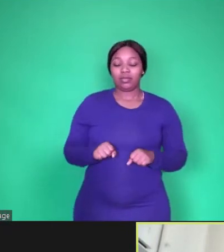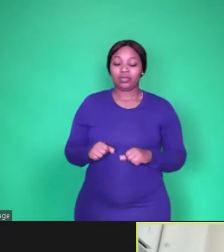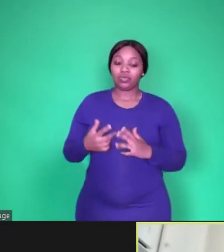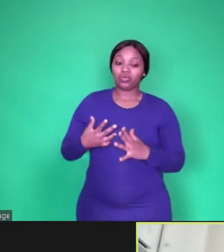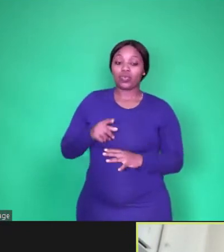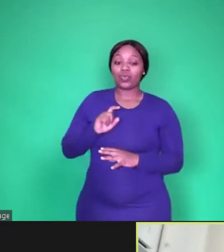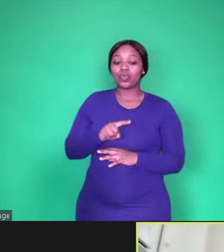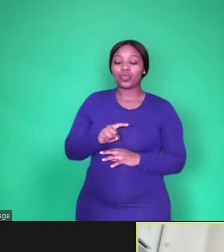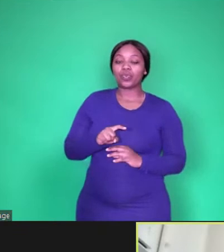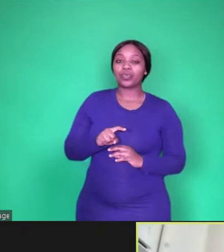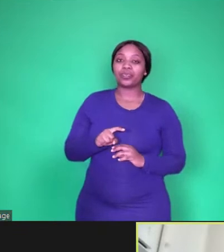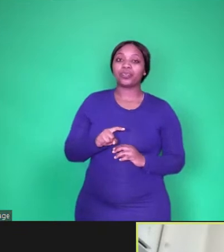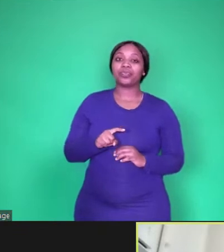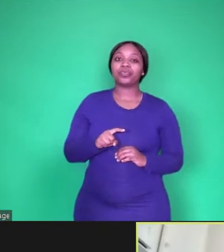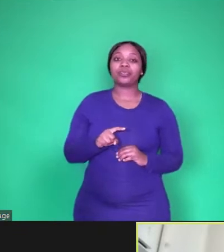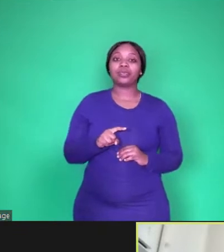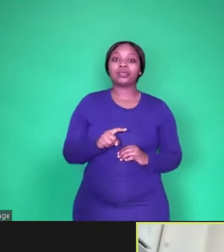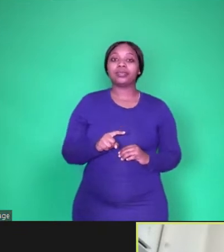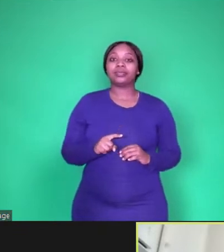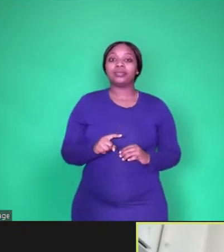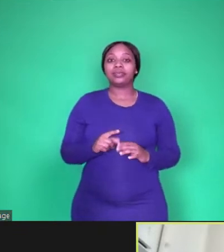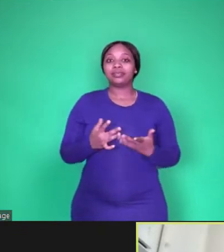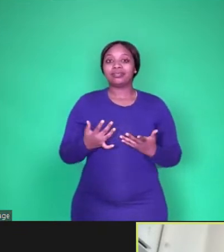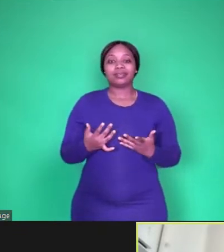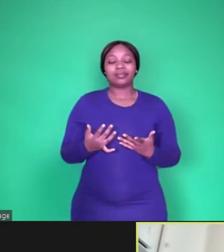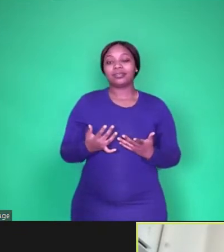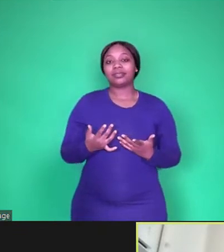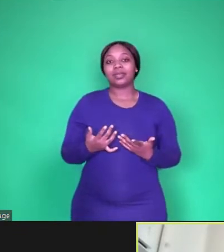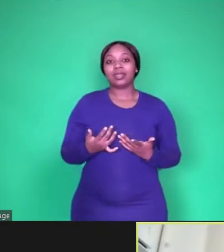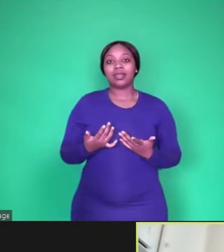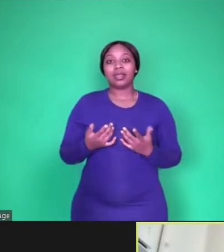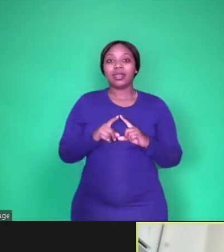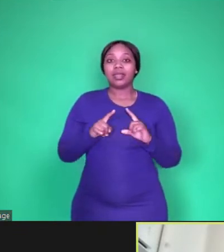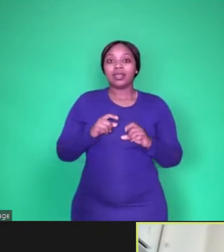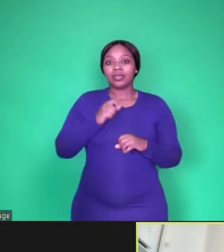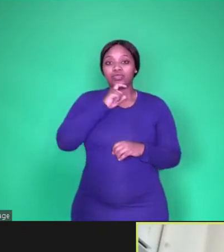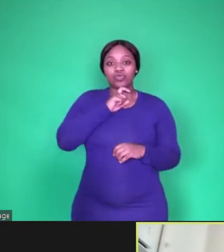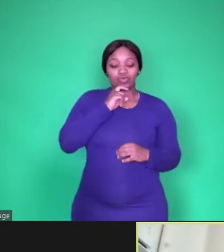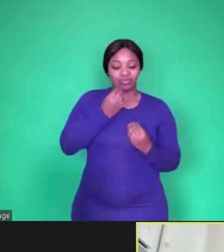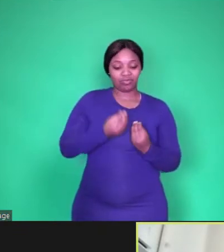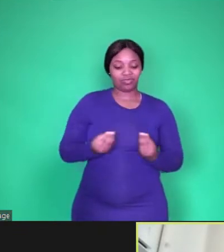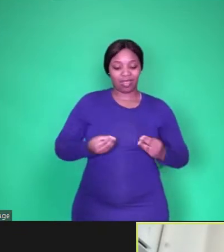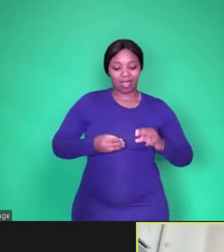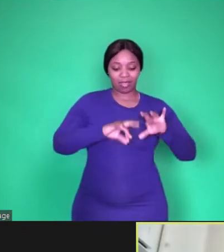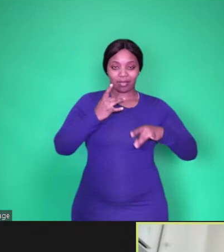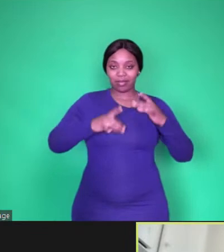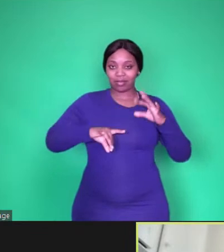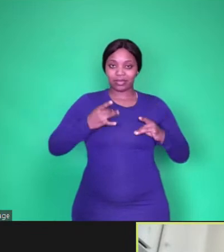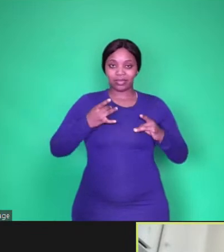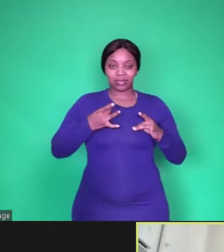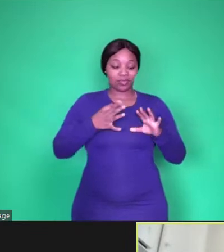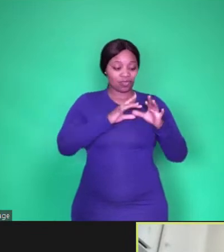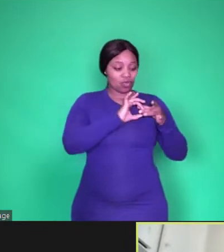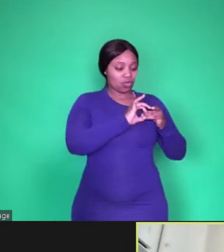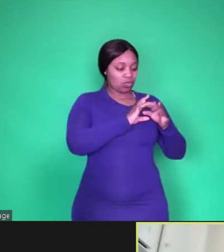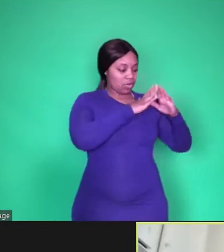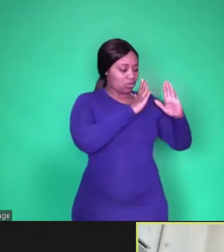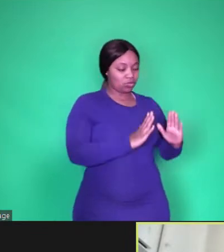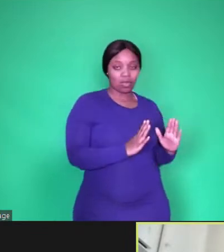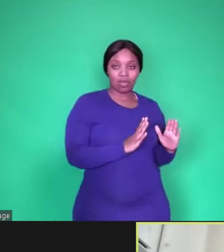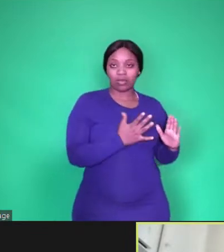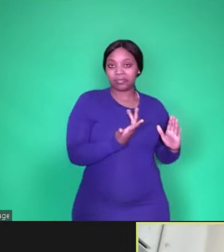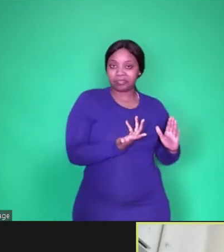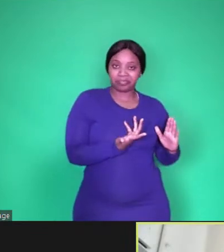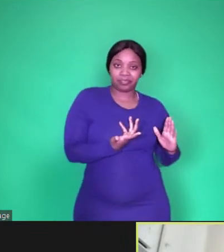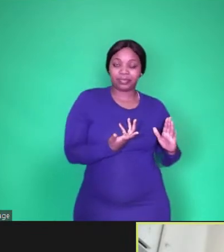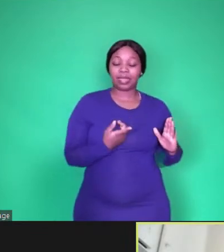Those, but I was using the child as a unit of analysis as opposed to the household. So and then when